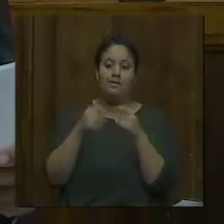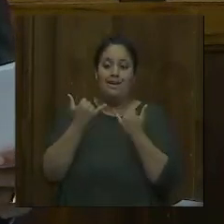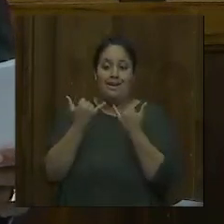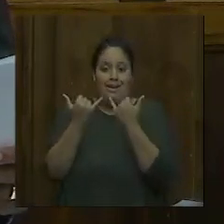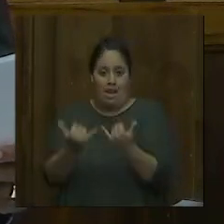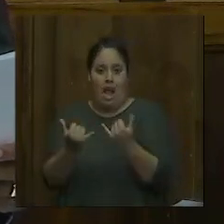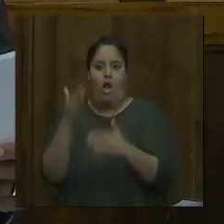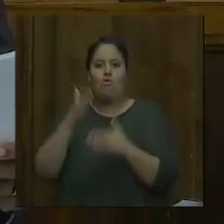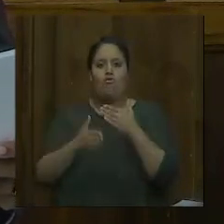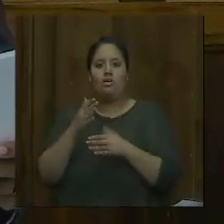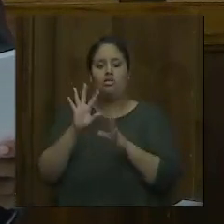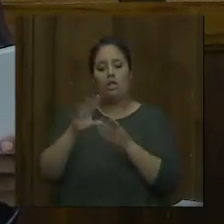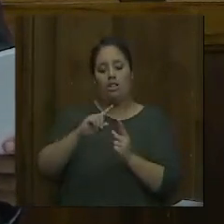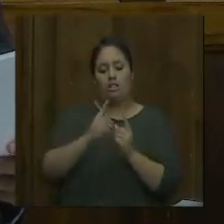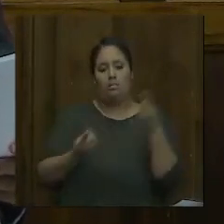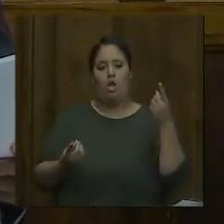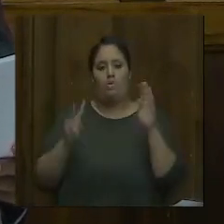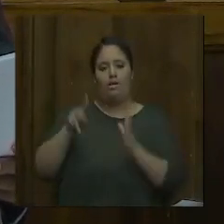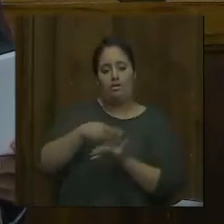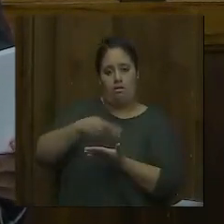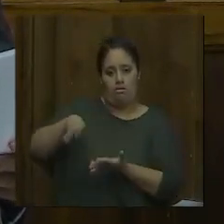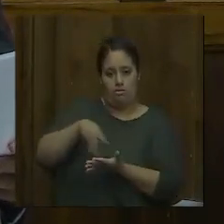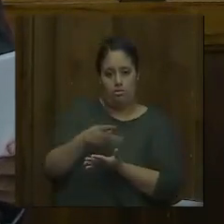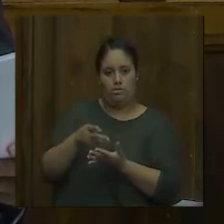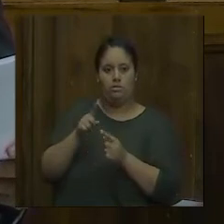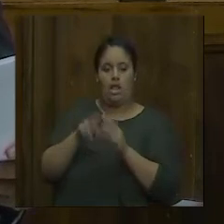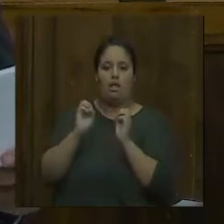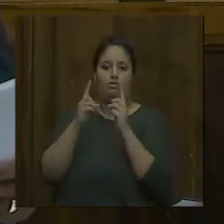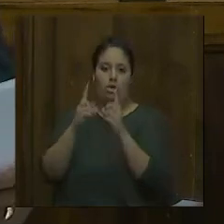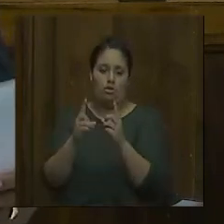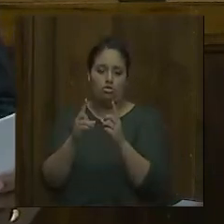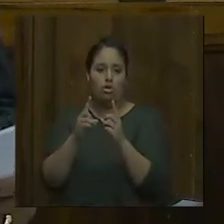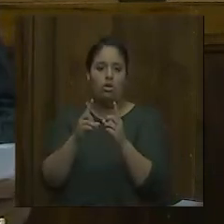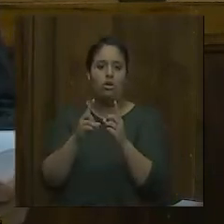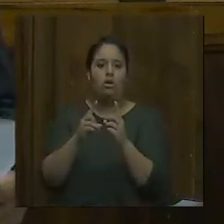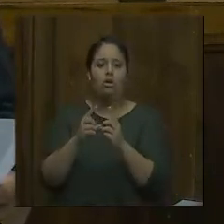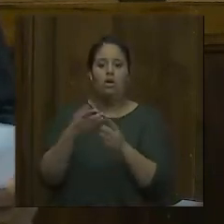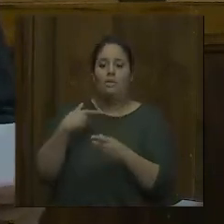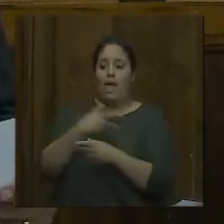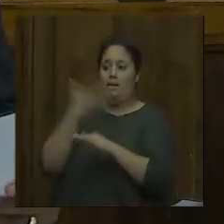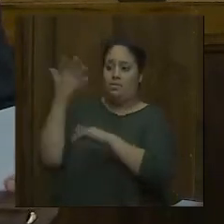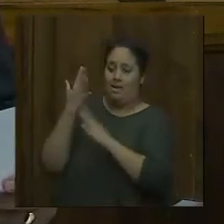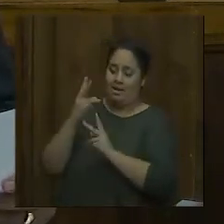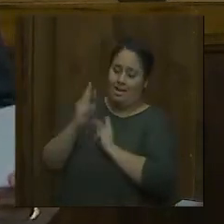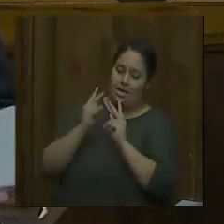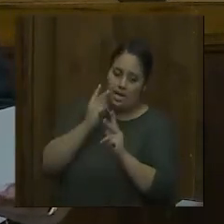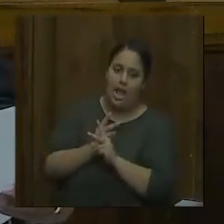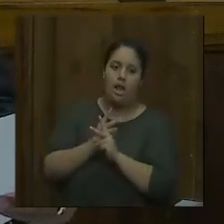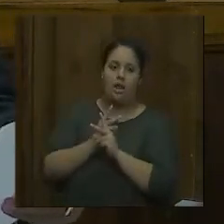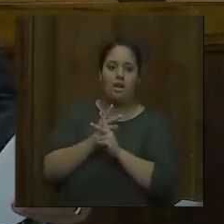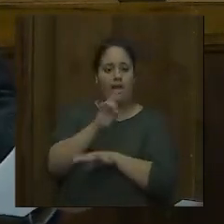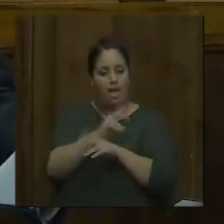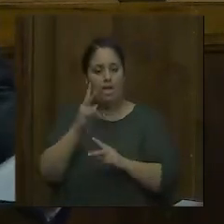is currently completing his diploma in dance education. Madam Speaker, once again prove the